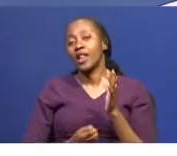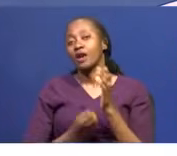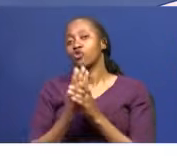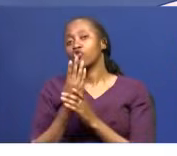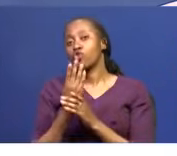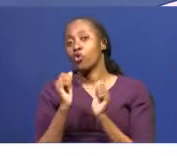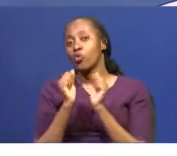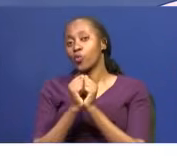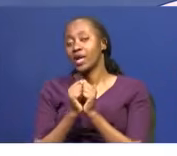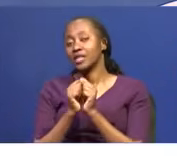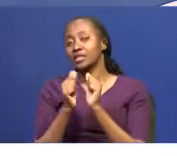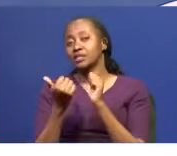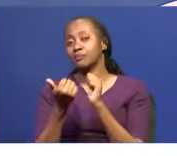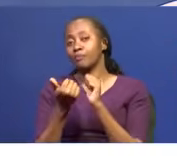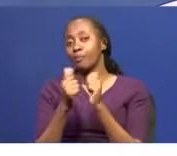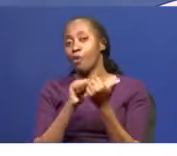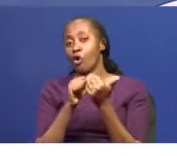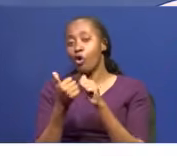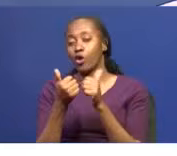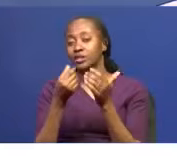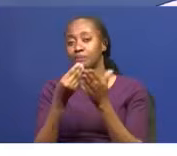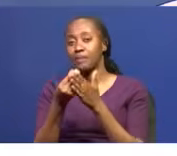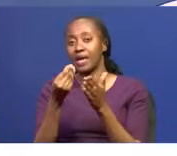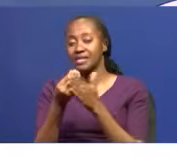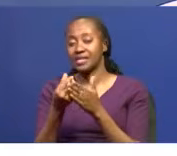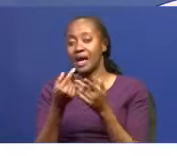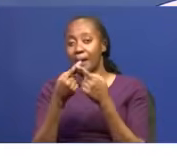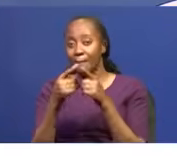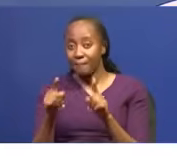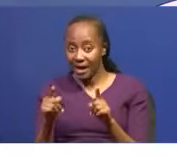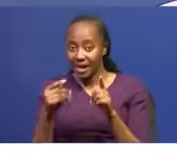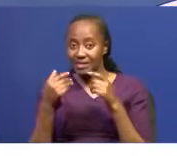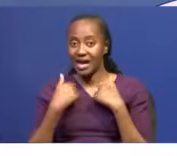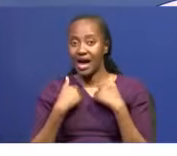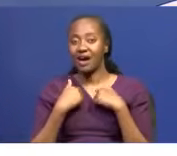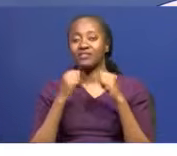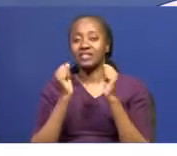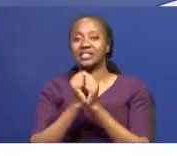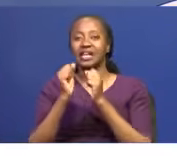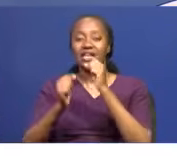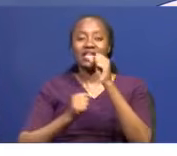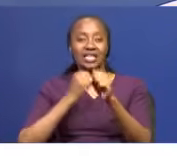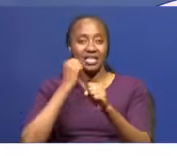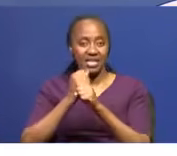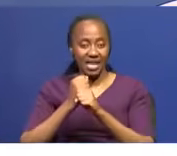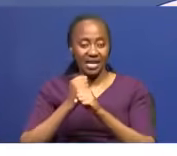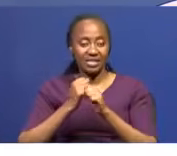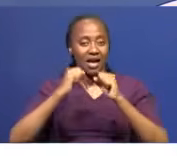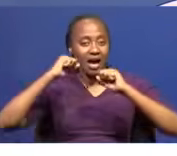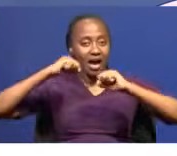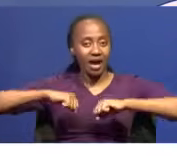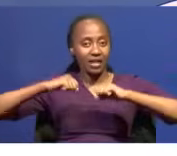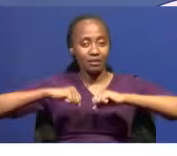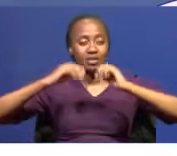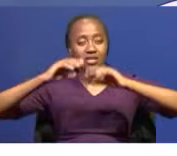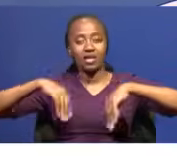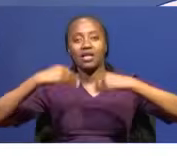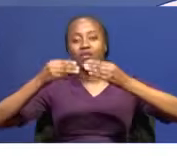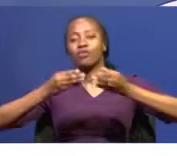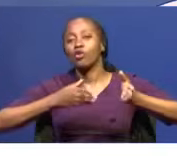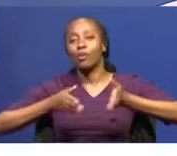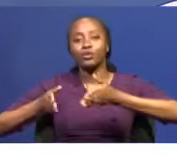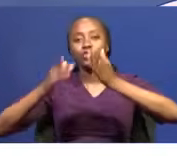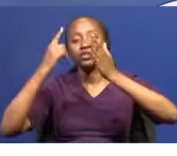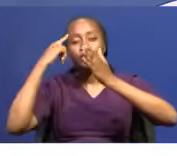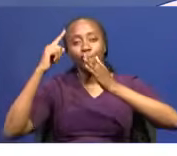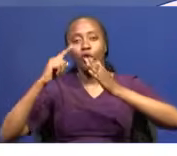SportPesa as well. The 10-year tenure gives us stability, most importantly, but also gives us opportunities to enhance further